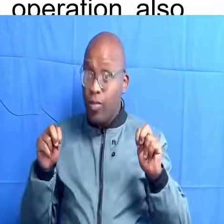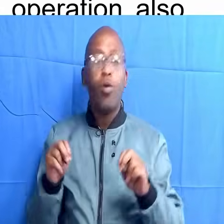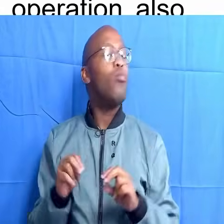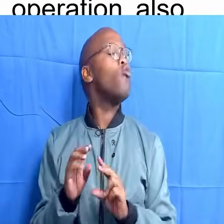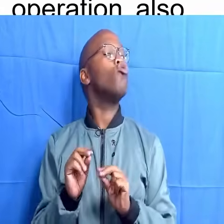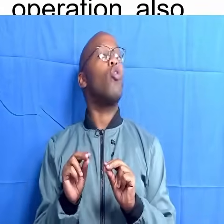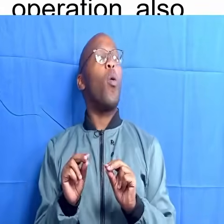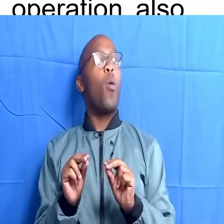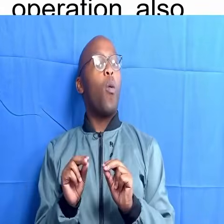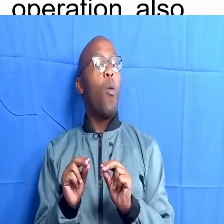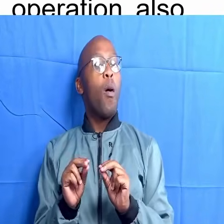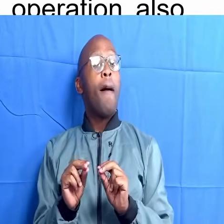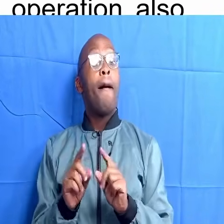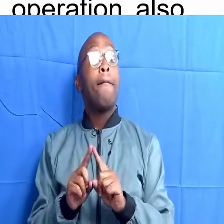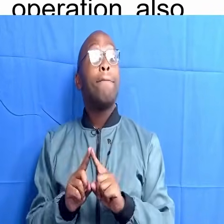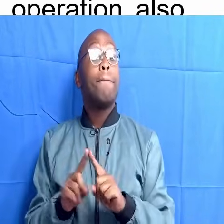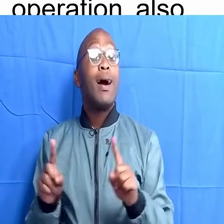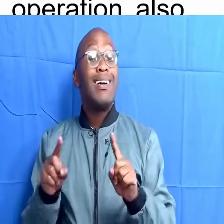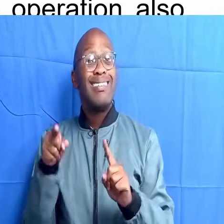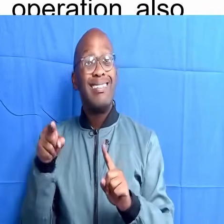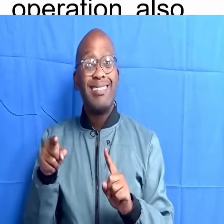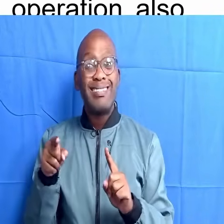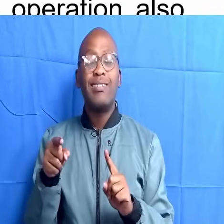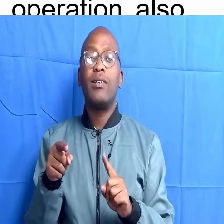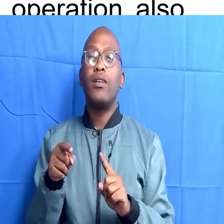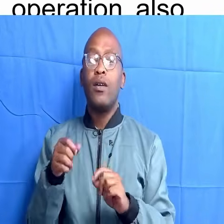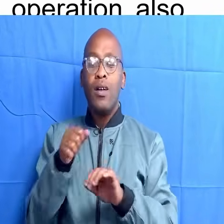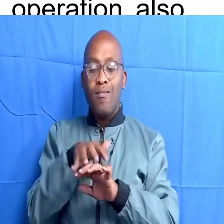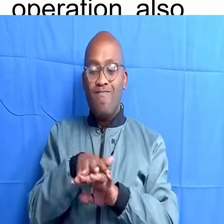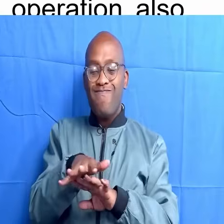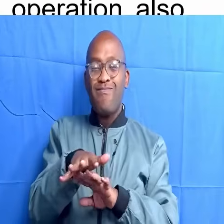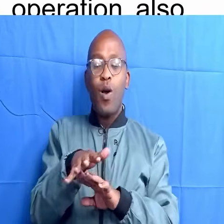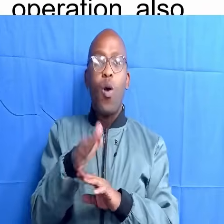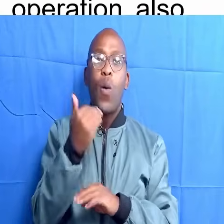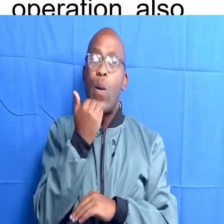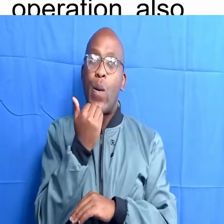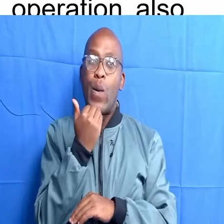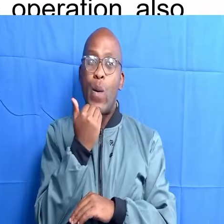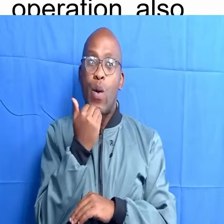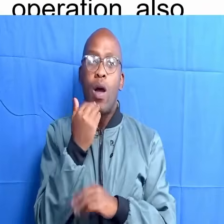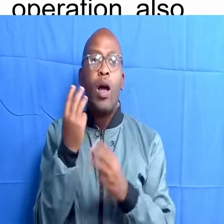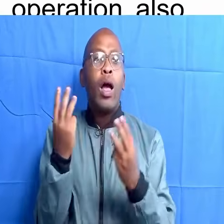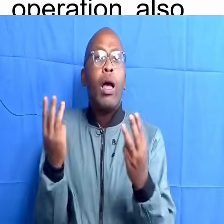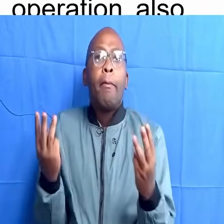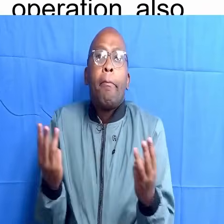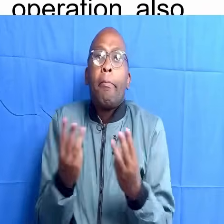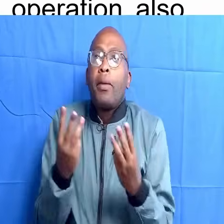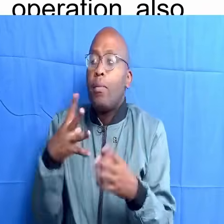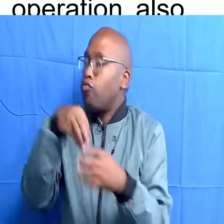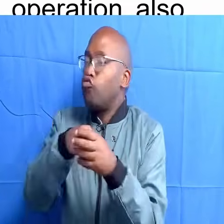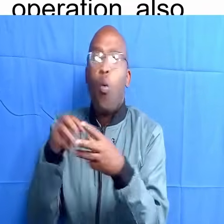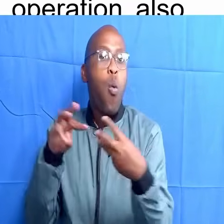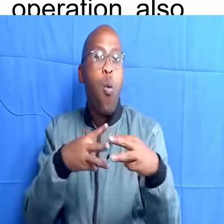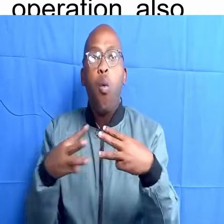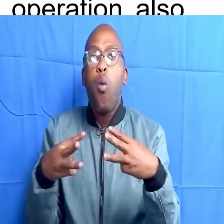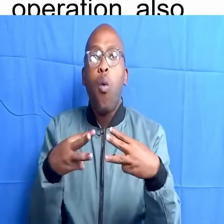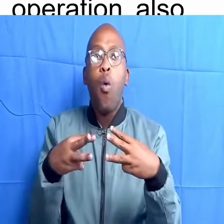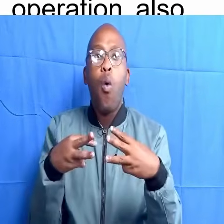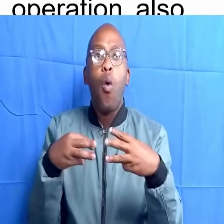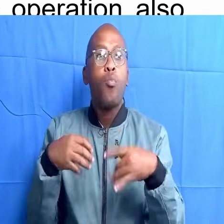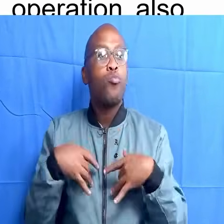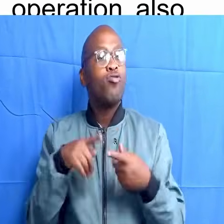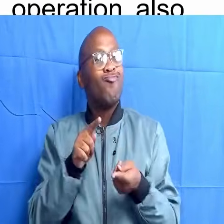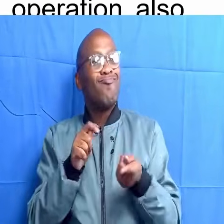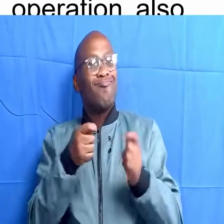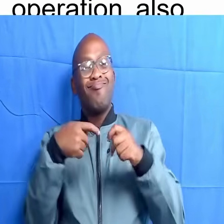affect the Viet Congs, but ended up affecting the innocent civilians because the Viet Congs were